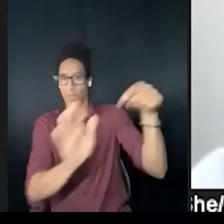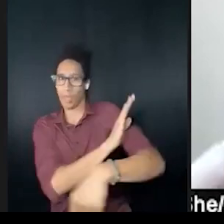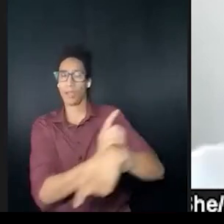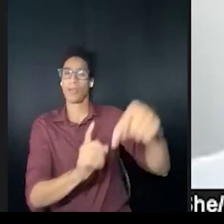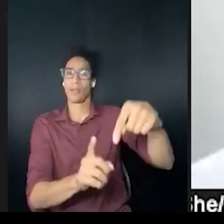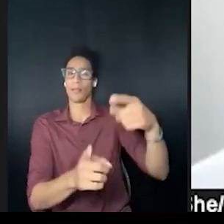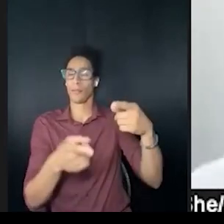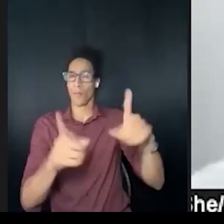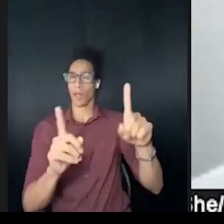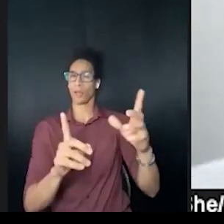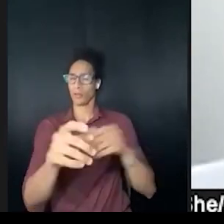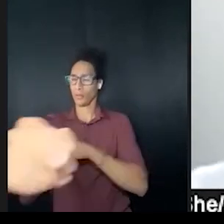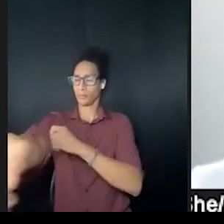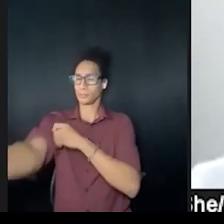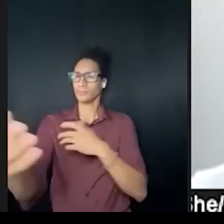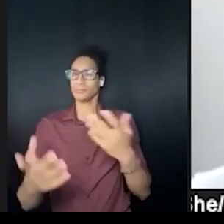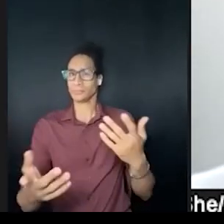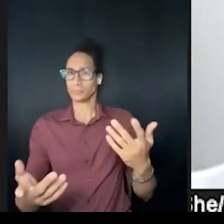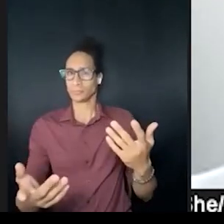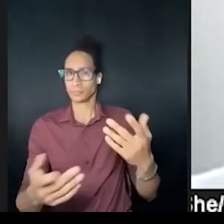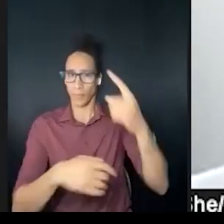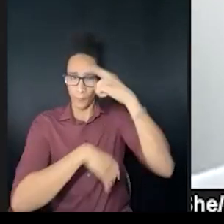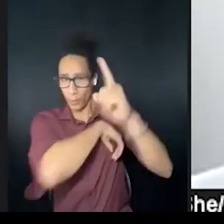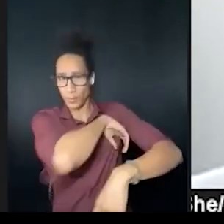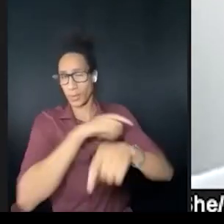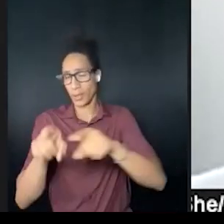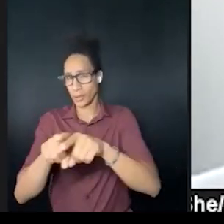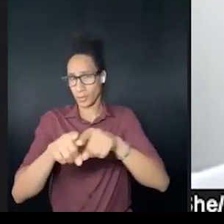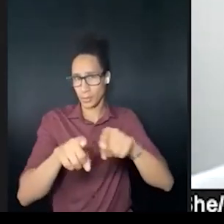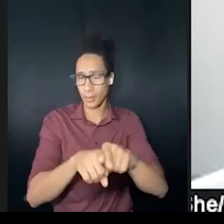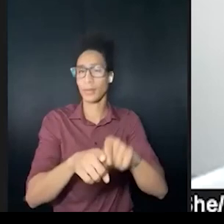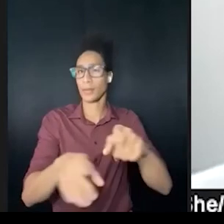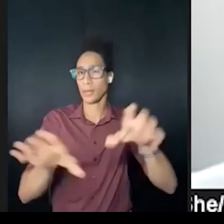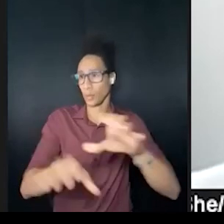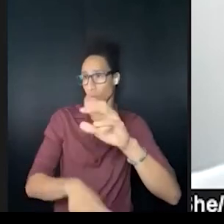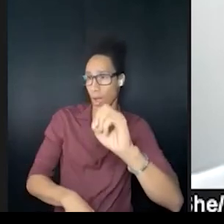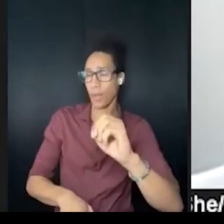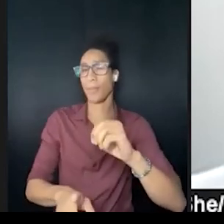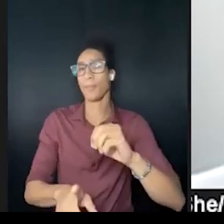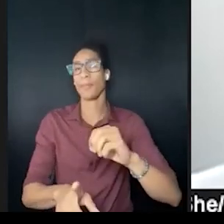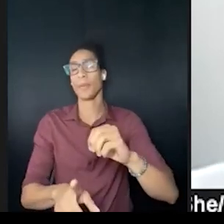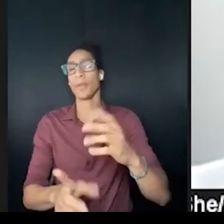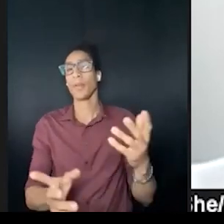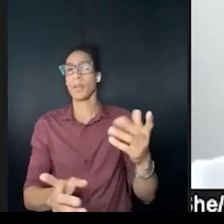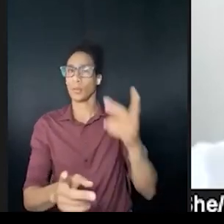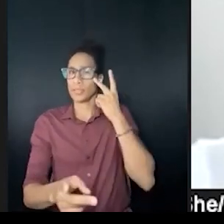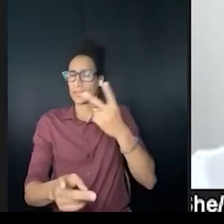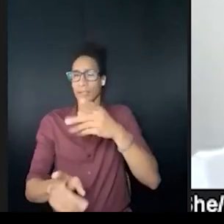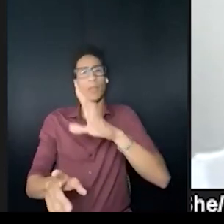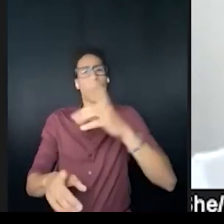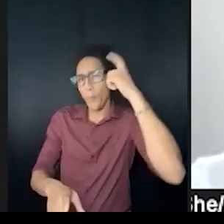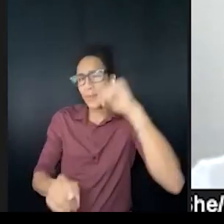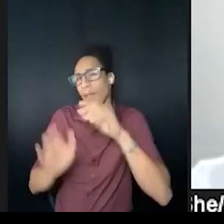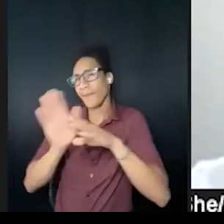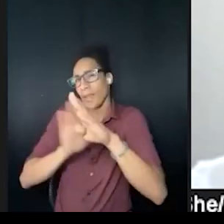of Duty, and not recognizing like the true consequences of harming other people, but a